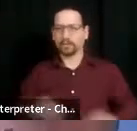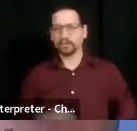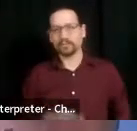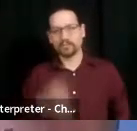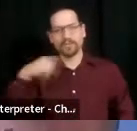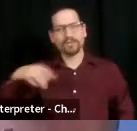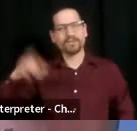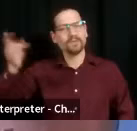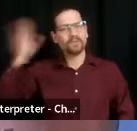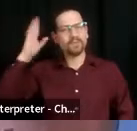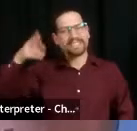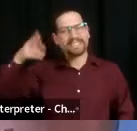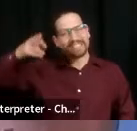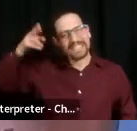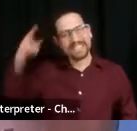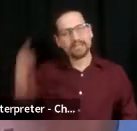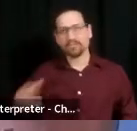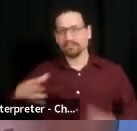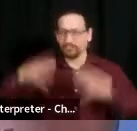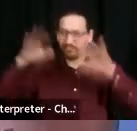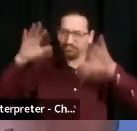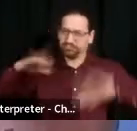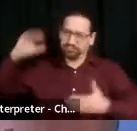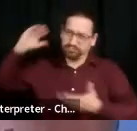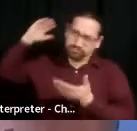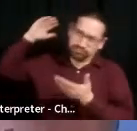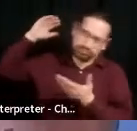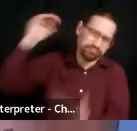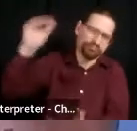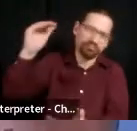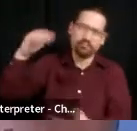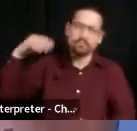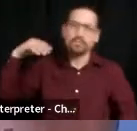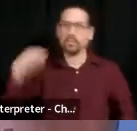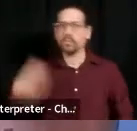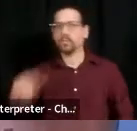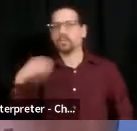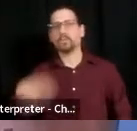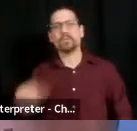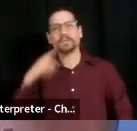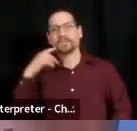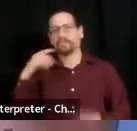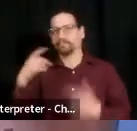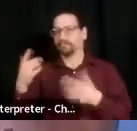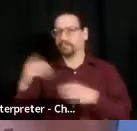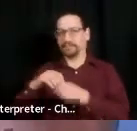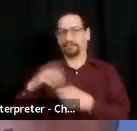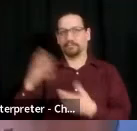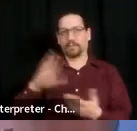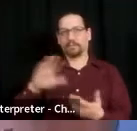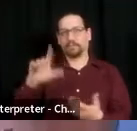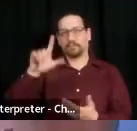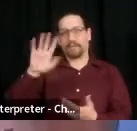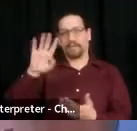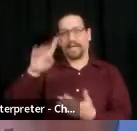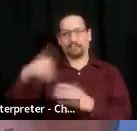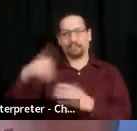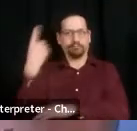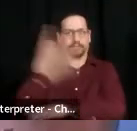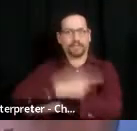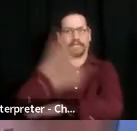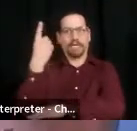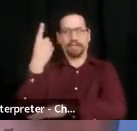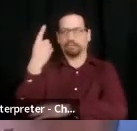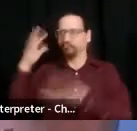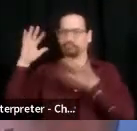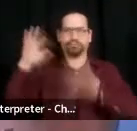the accumulation of snow, being close to the first or the second in the history of the state of Rhode Island, and to have things